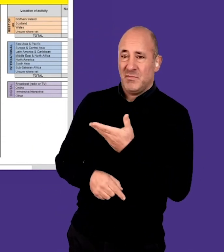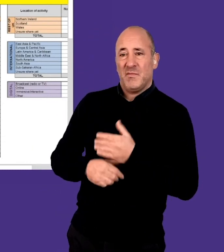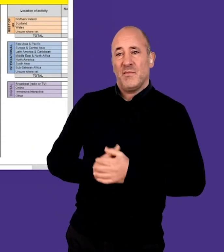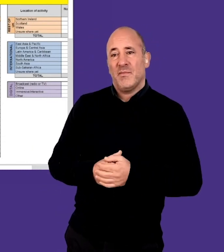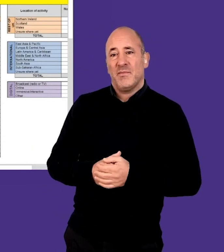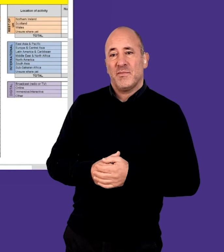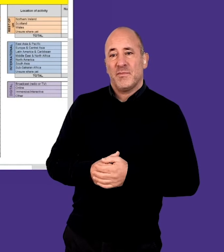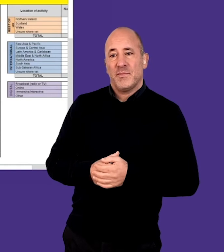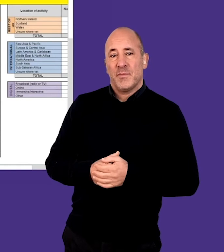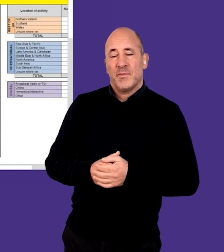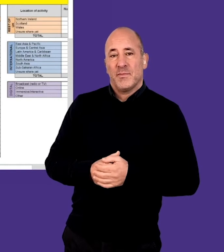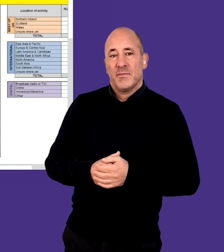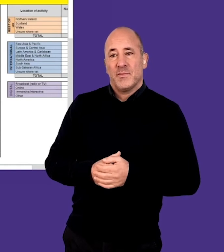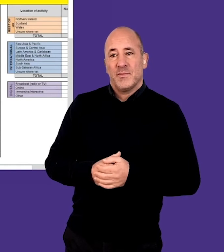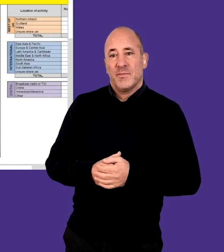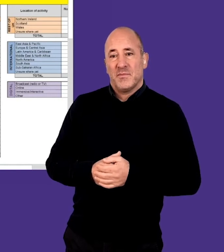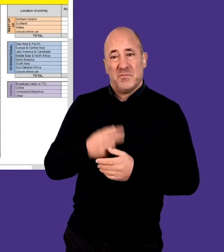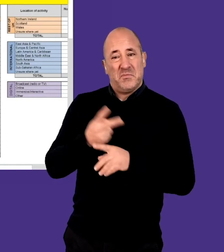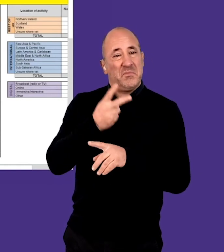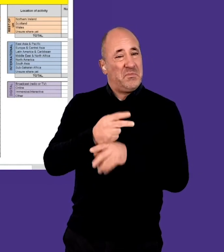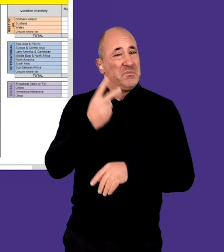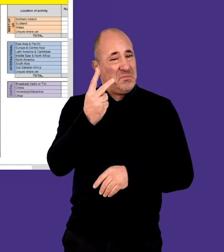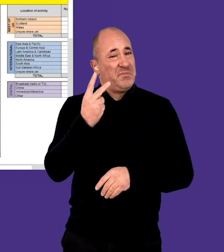2, delete this one,